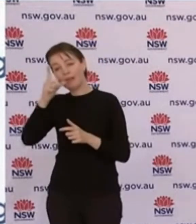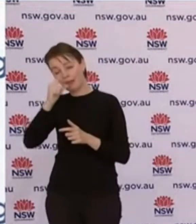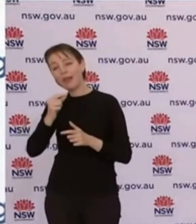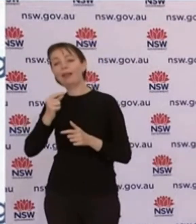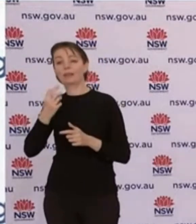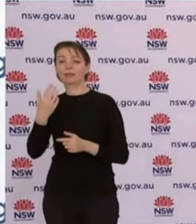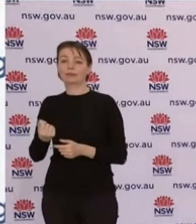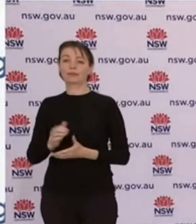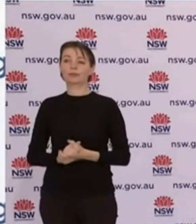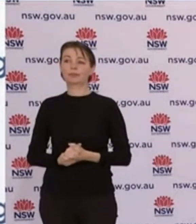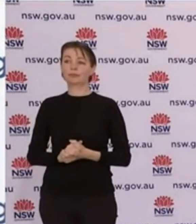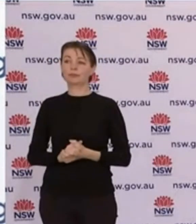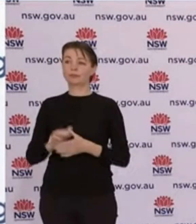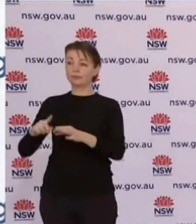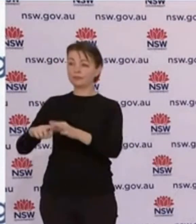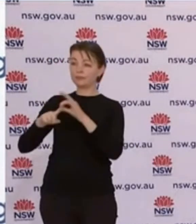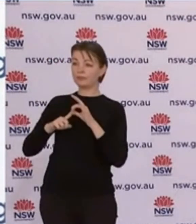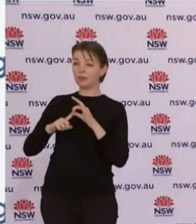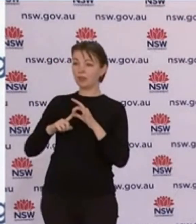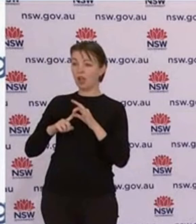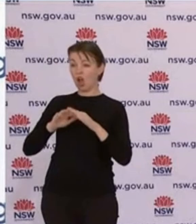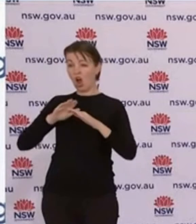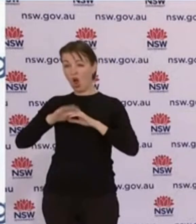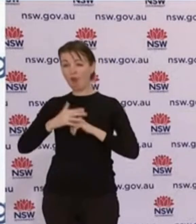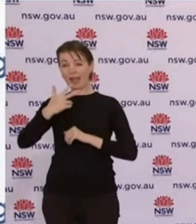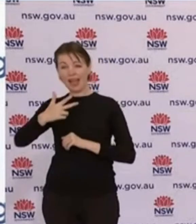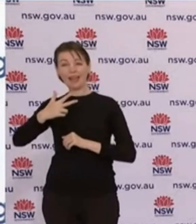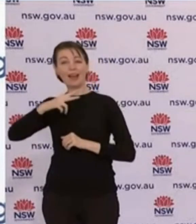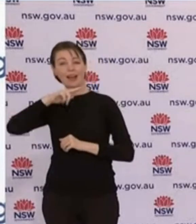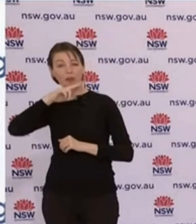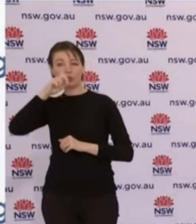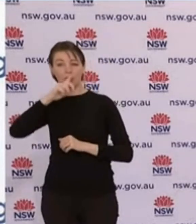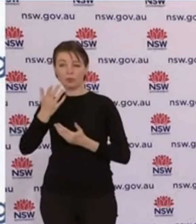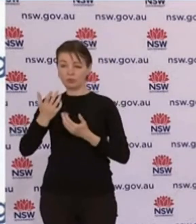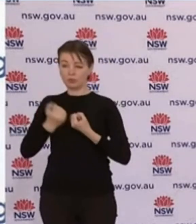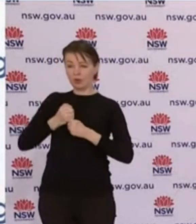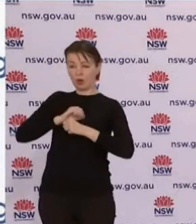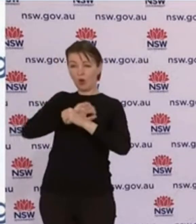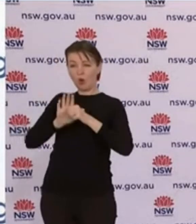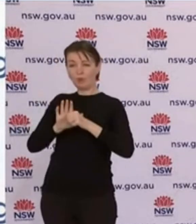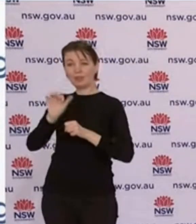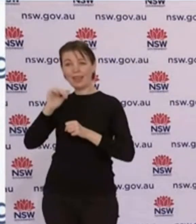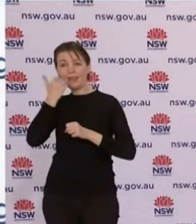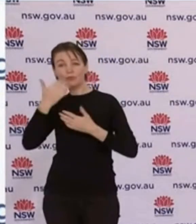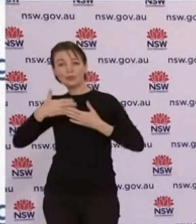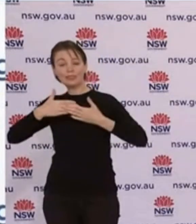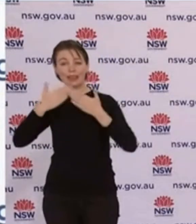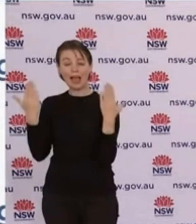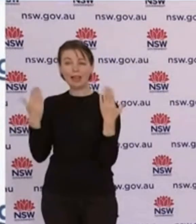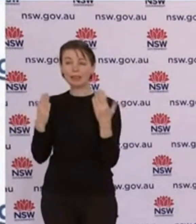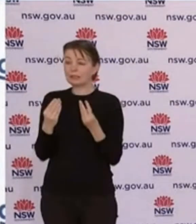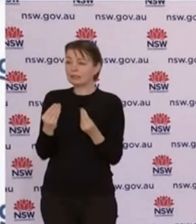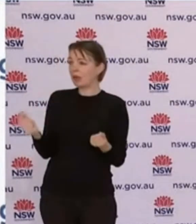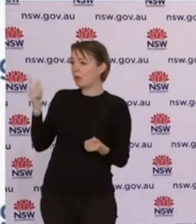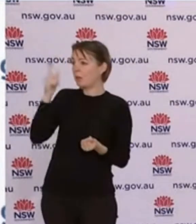We've got now upwards of 800 cases a day. We've spoken to people who are waiting days after testing positive to have any contact with New